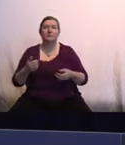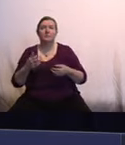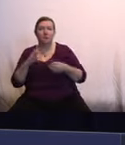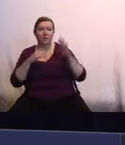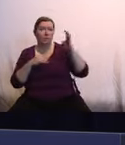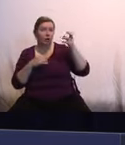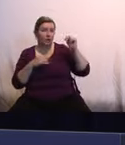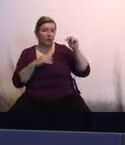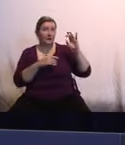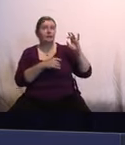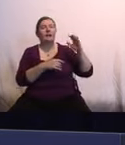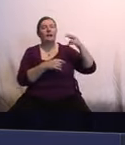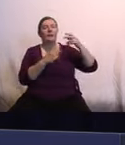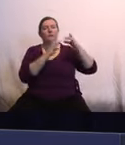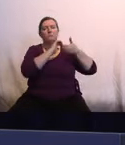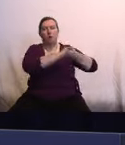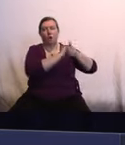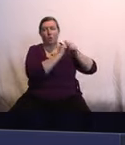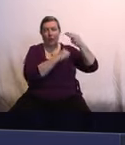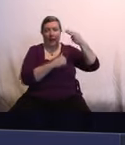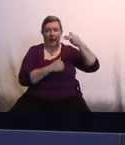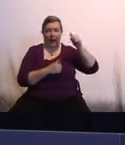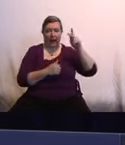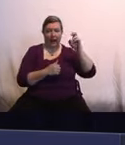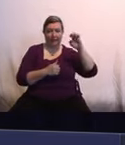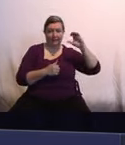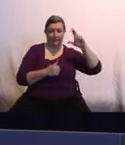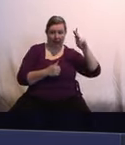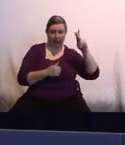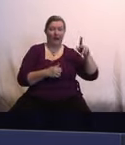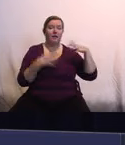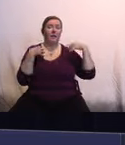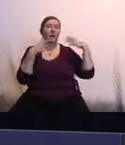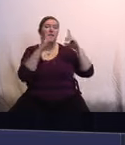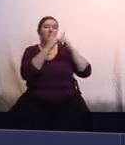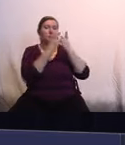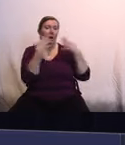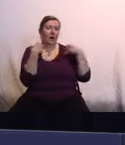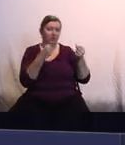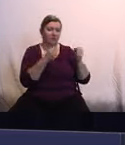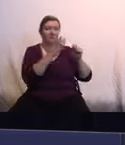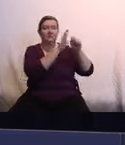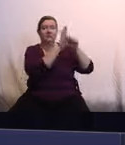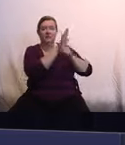Hackensack Meridian Health, the Department of Health, and the New Jersey State Police.